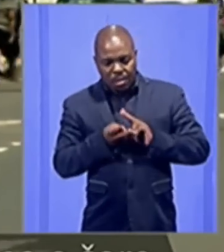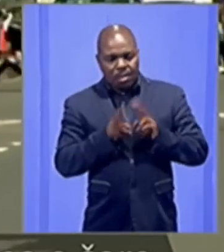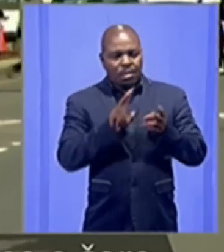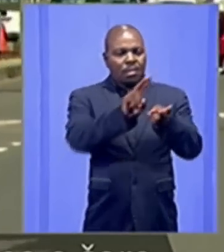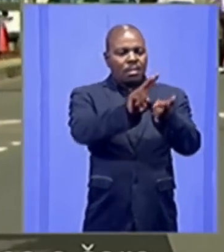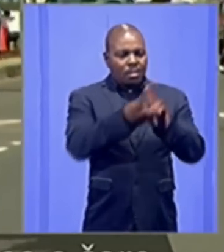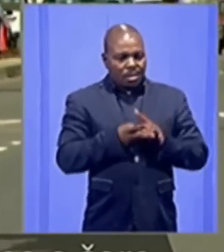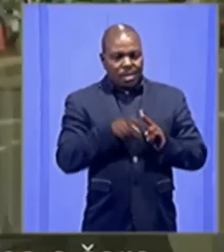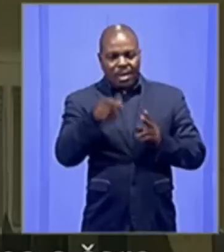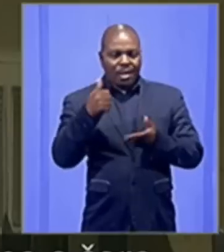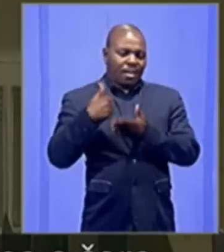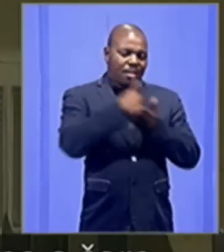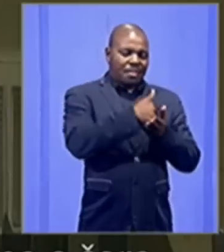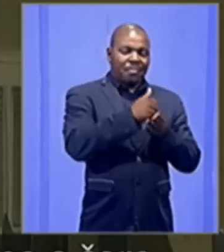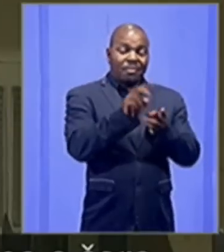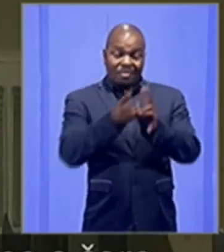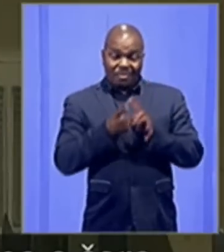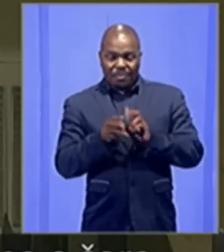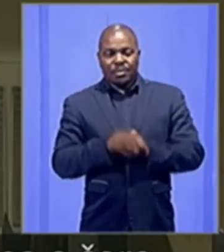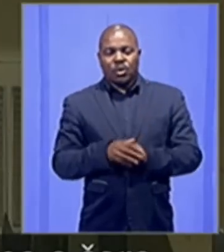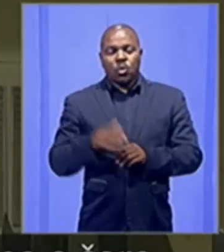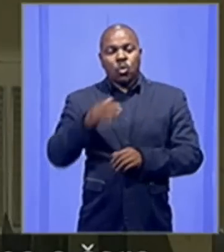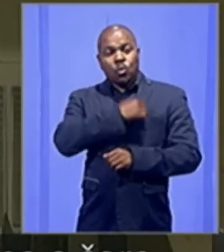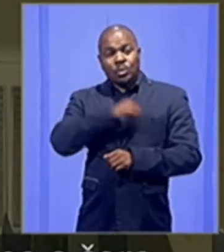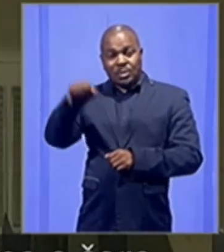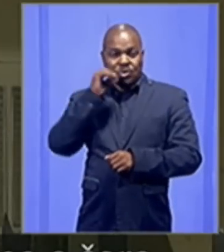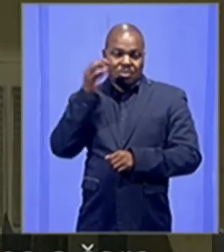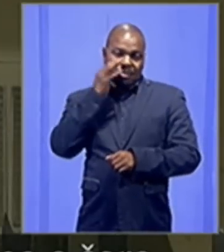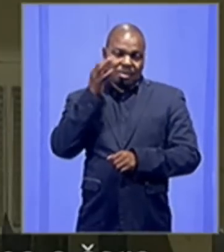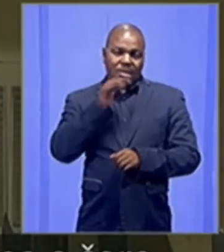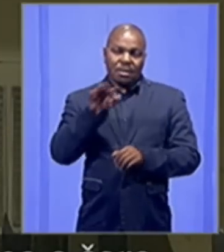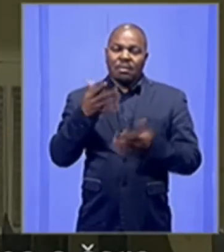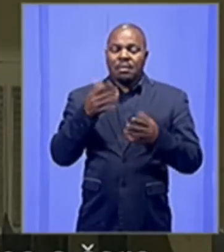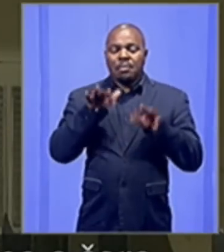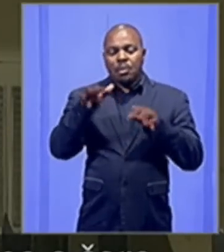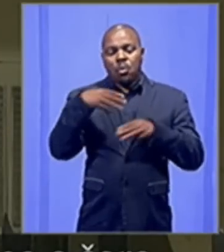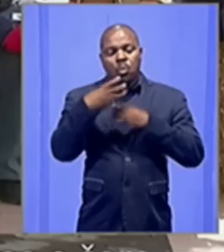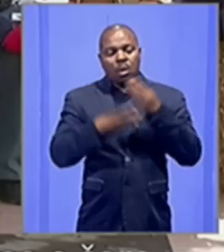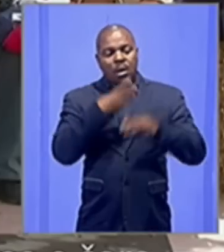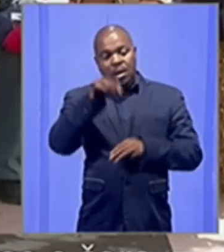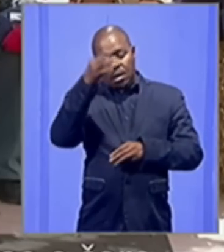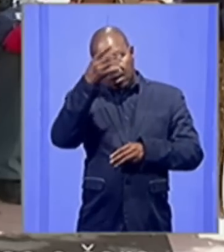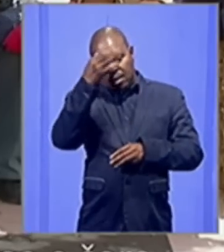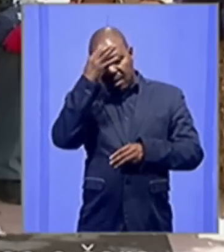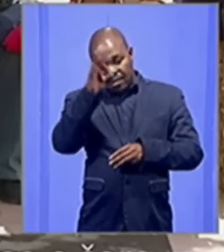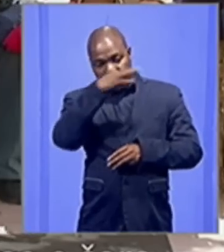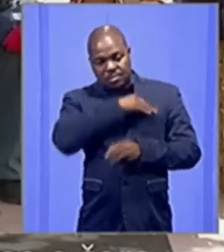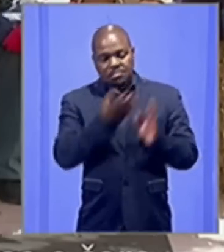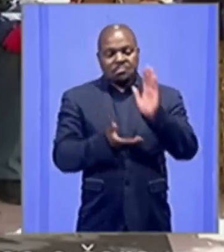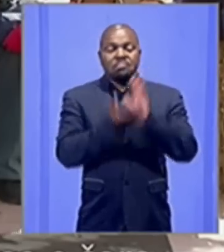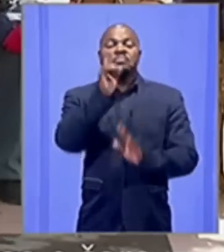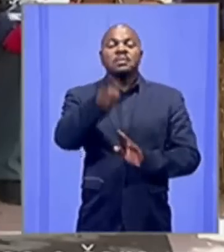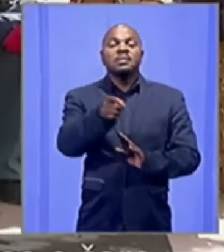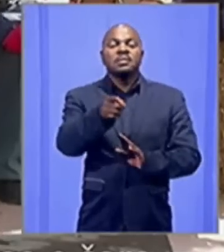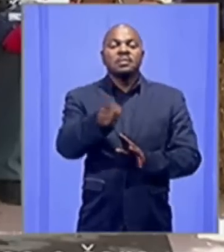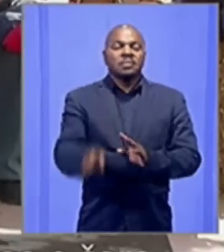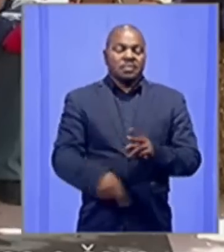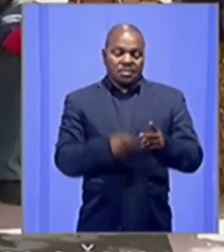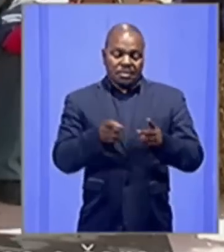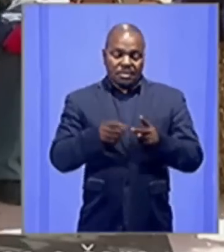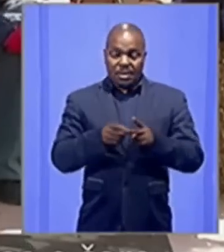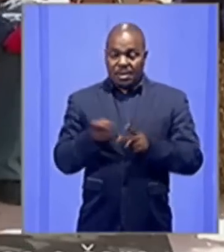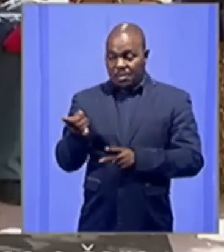ya namolo. Mokgatlho wa badiri COSATU a re dituelo tsa badiredipuso di tshwanelwa ke go tlhatlhosiwa. Gape ba batla gore